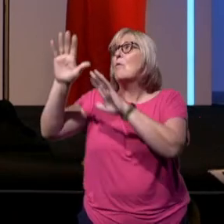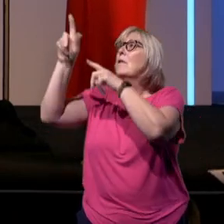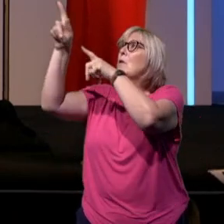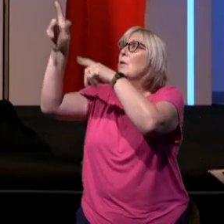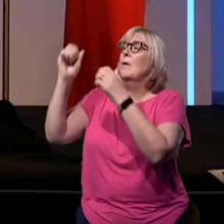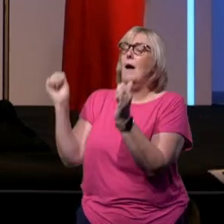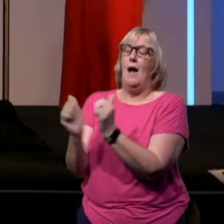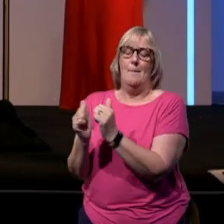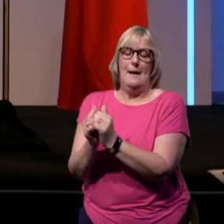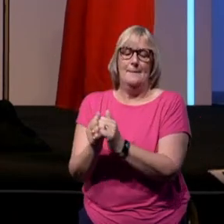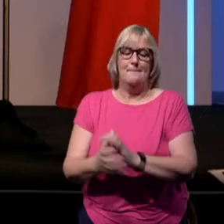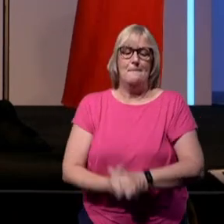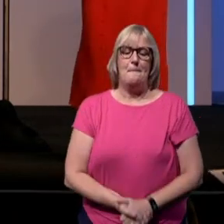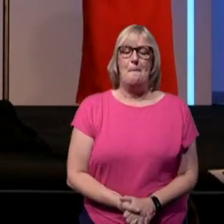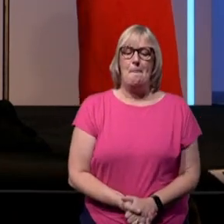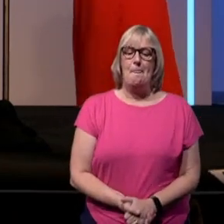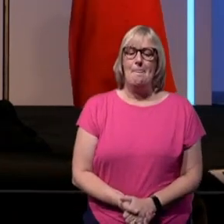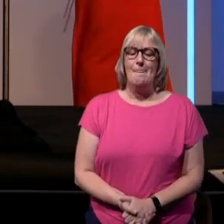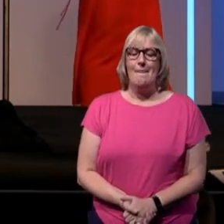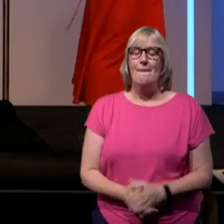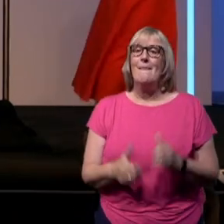name, amen.